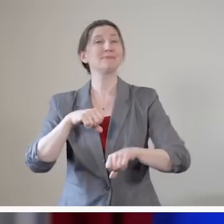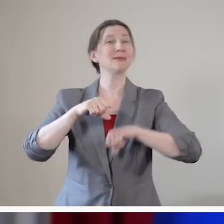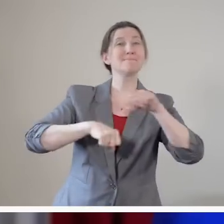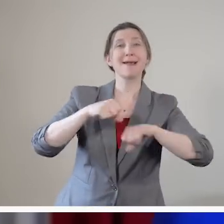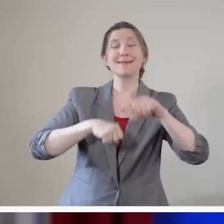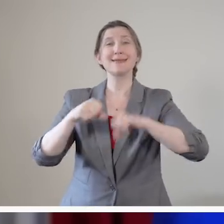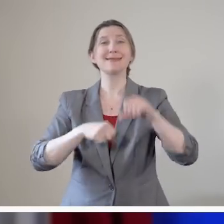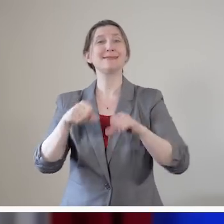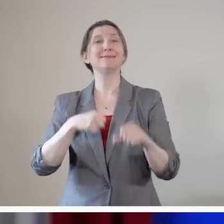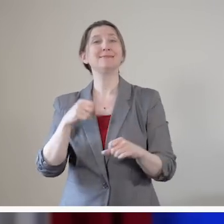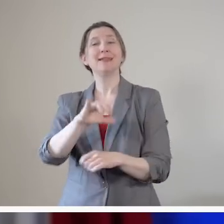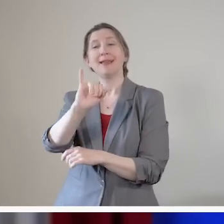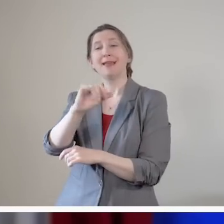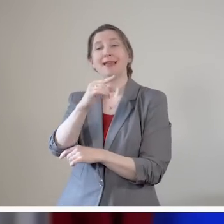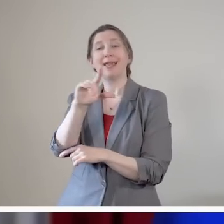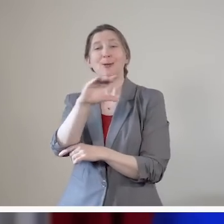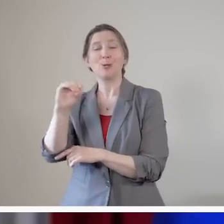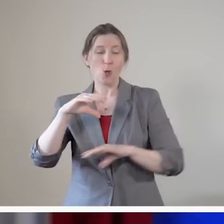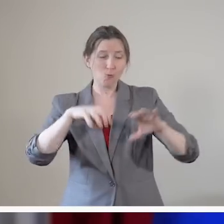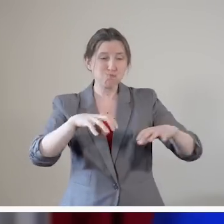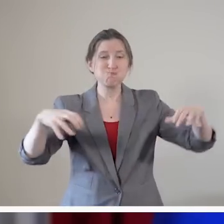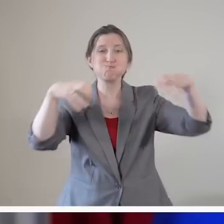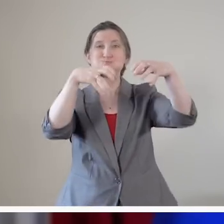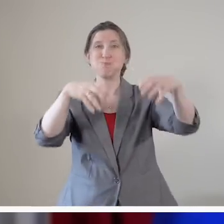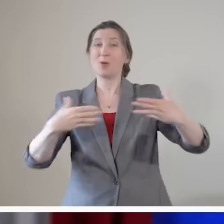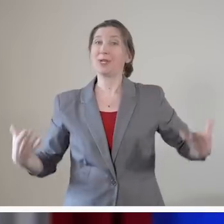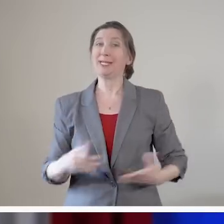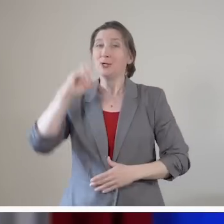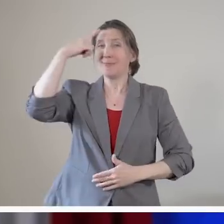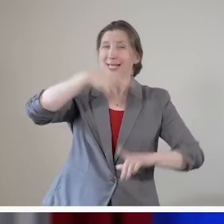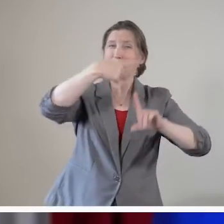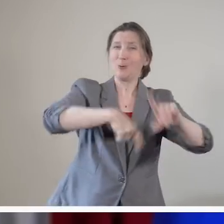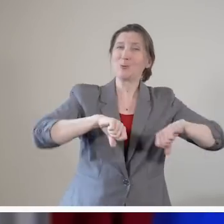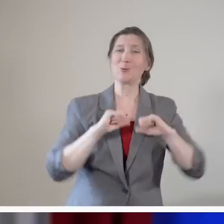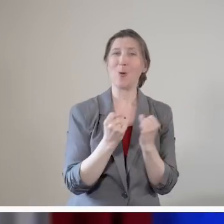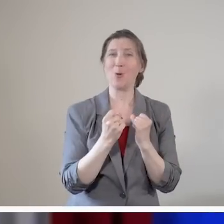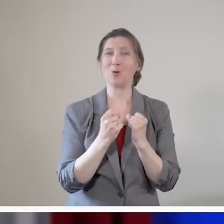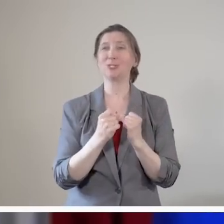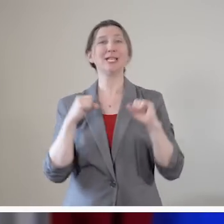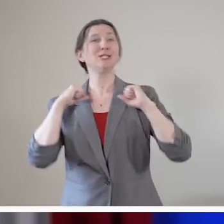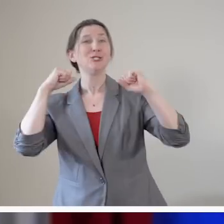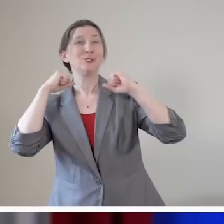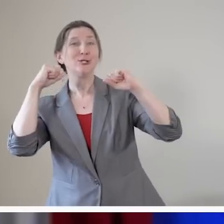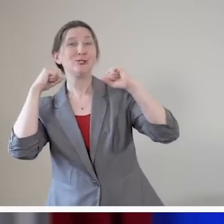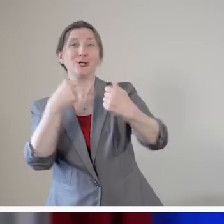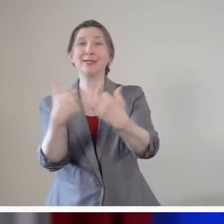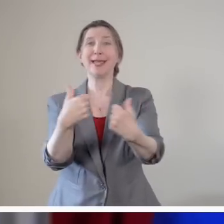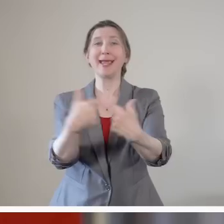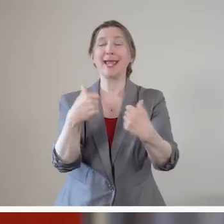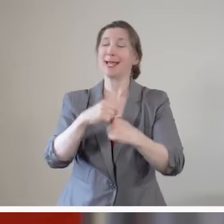when Madison got colder than the Antarctica, and cheering for our marching band, for Bucky, and for our top-ranked sports